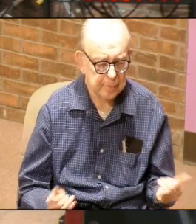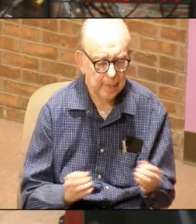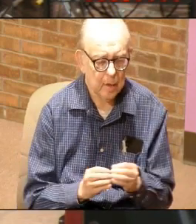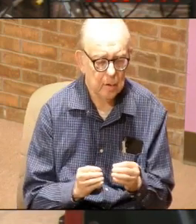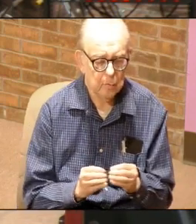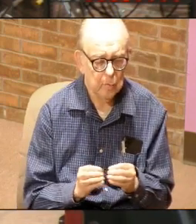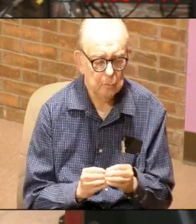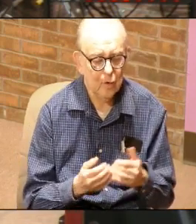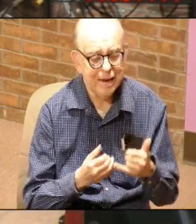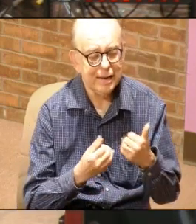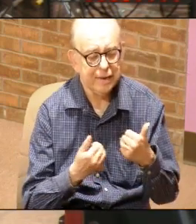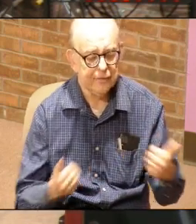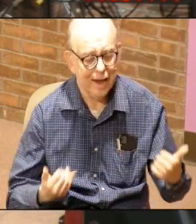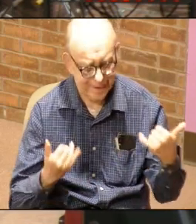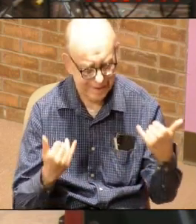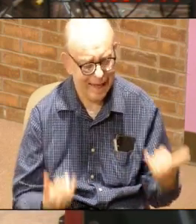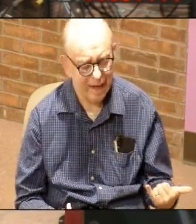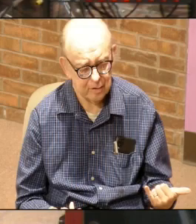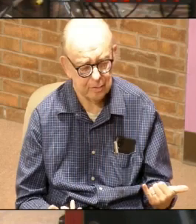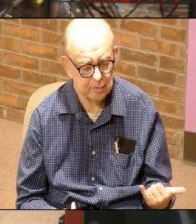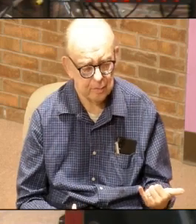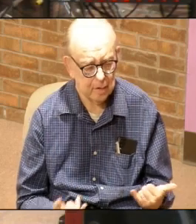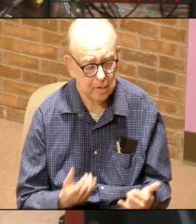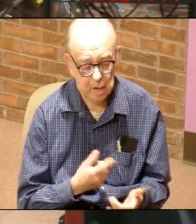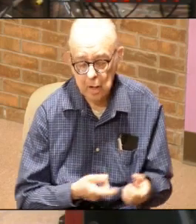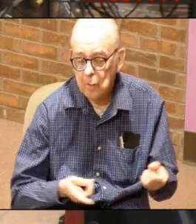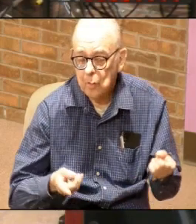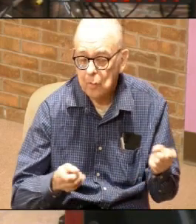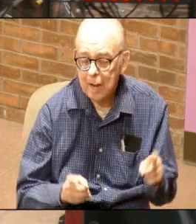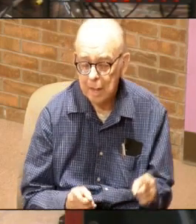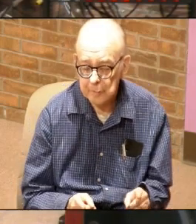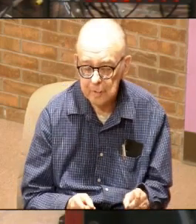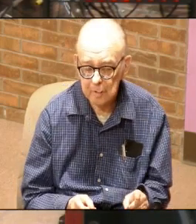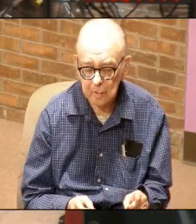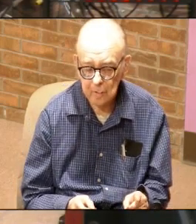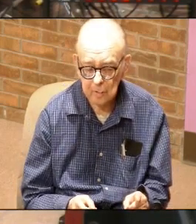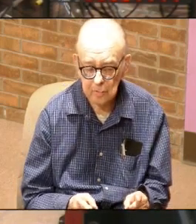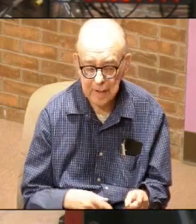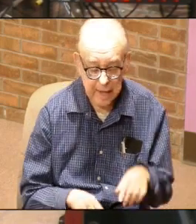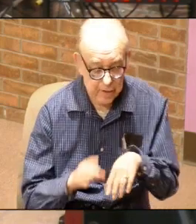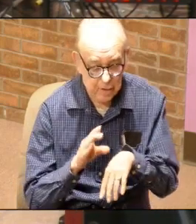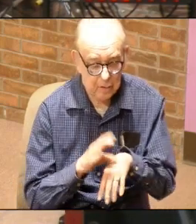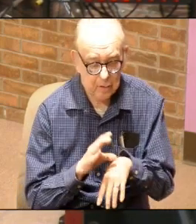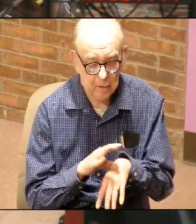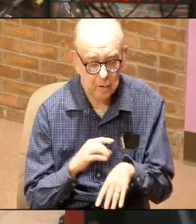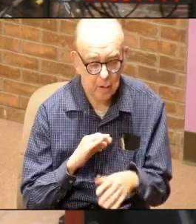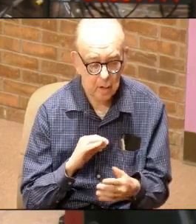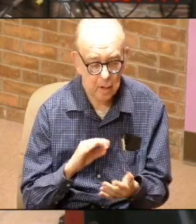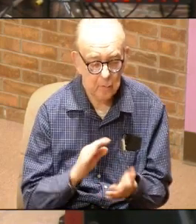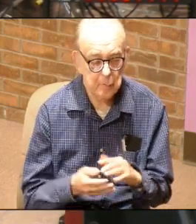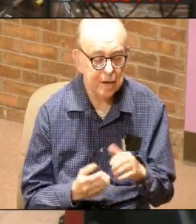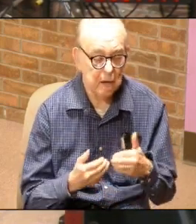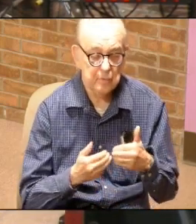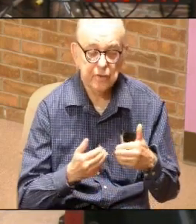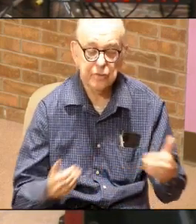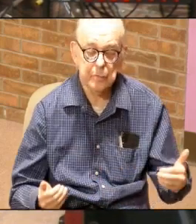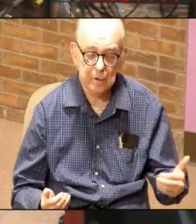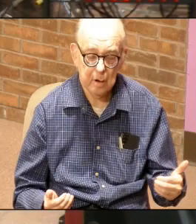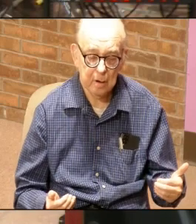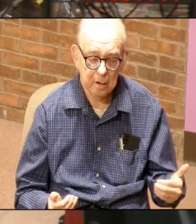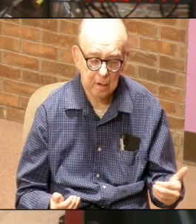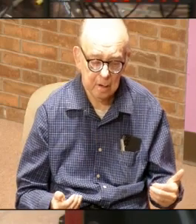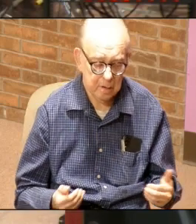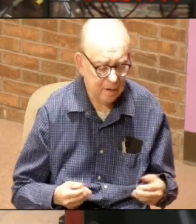more divided. And what's happened is in the church, we've become divided